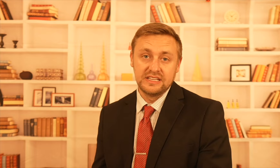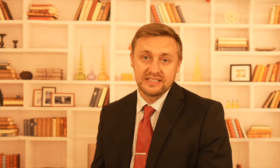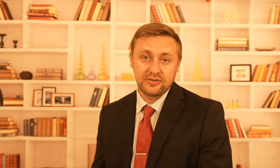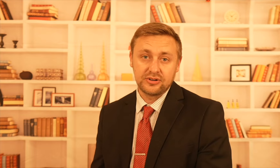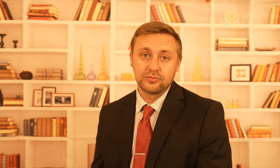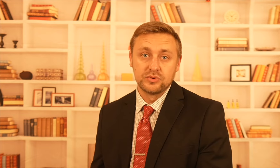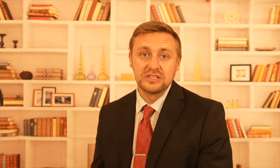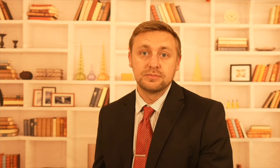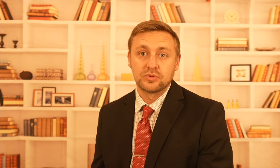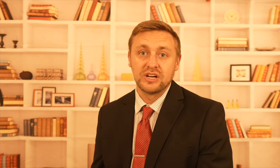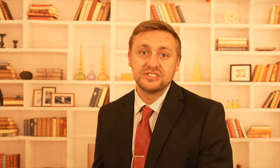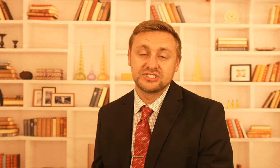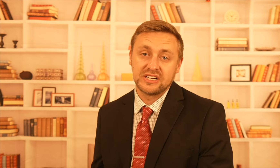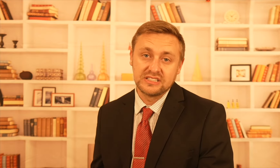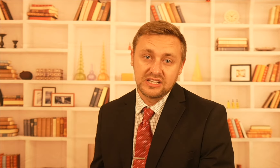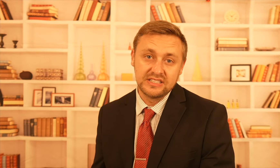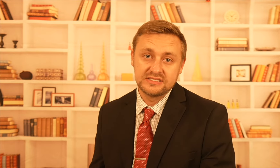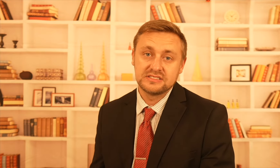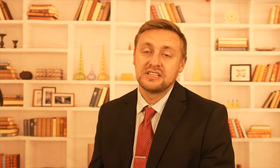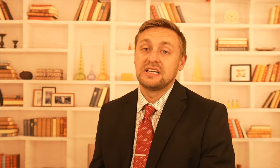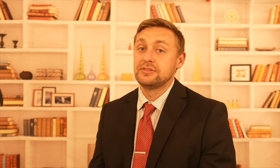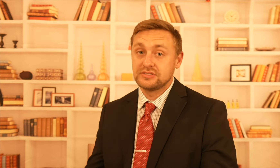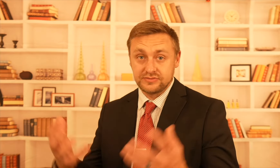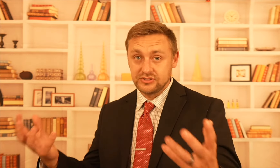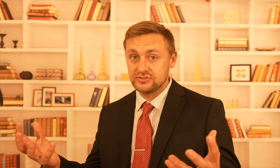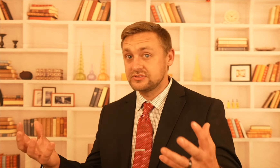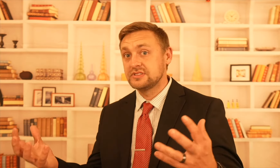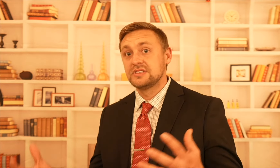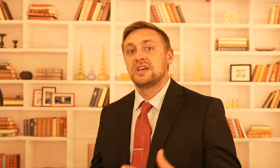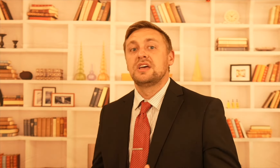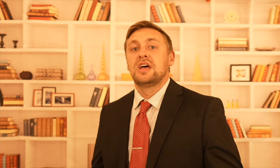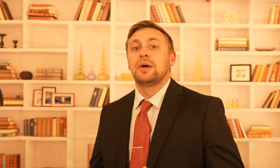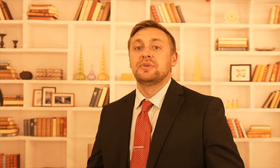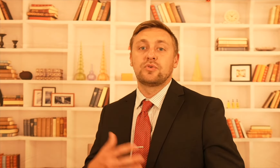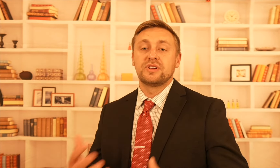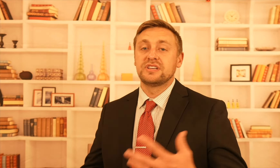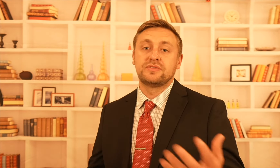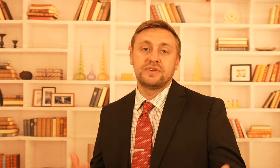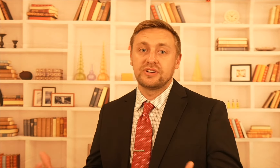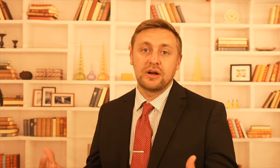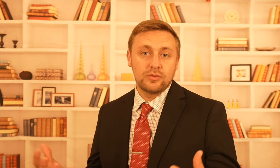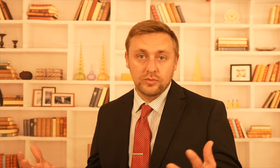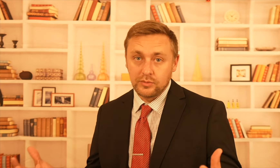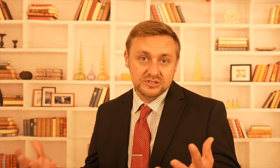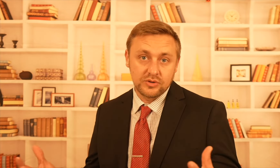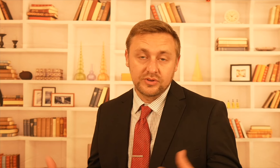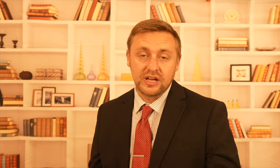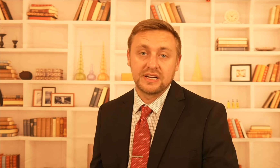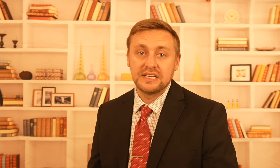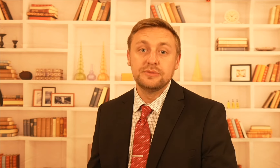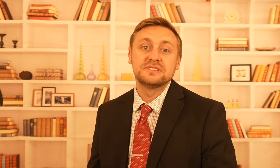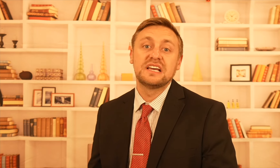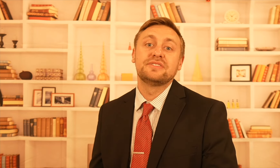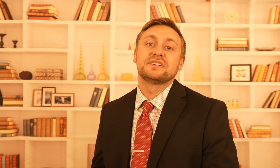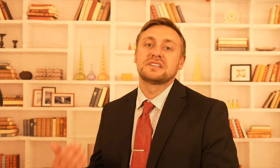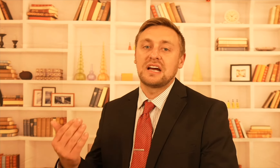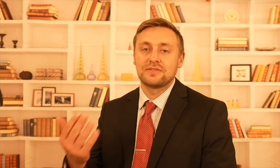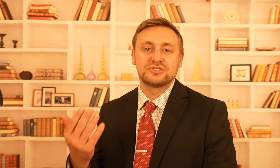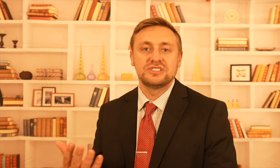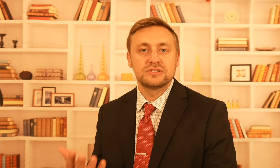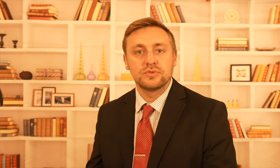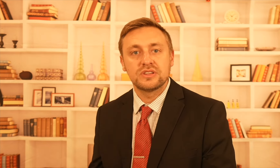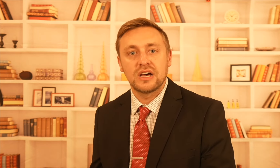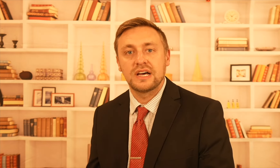horse, he encountered a really bright, shining light, and he was confused. And before he could figure out what was going on, he was having